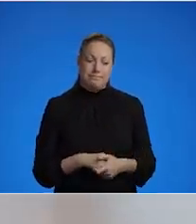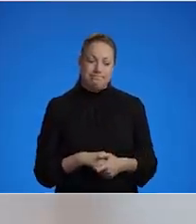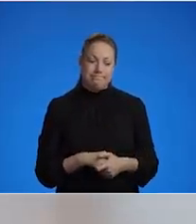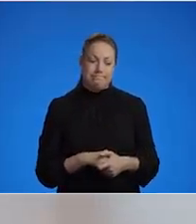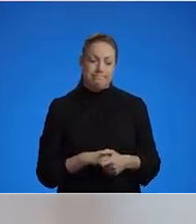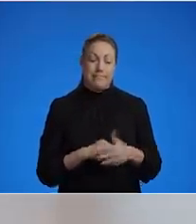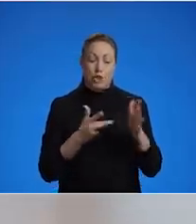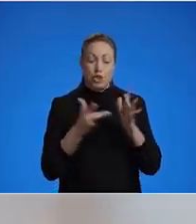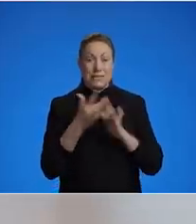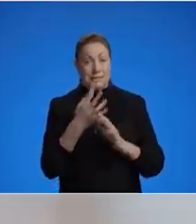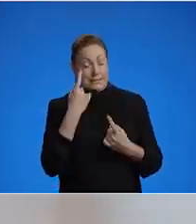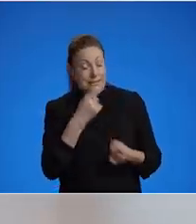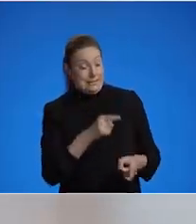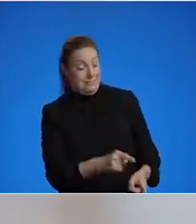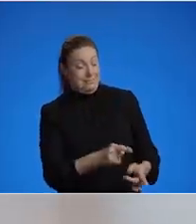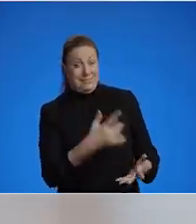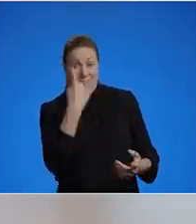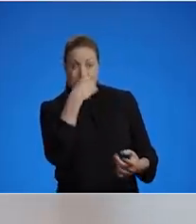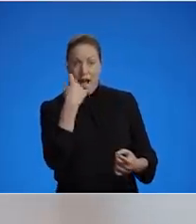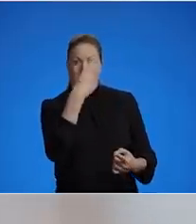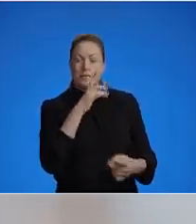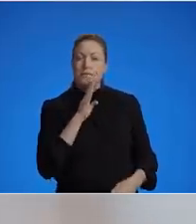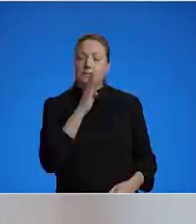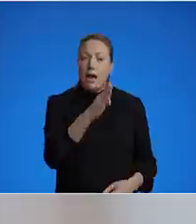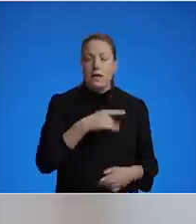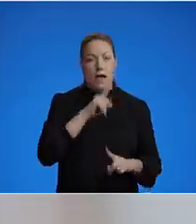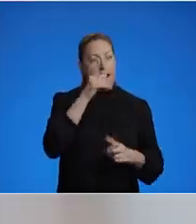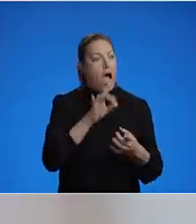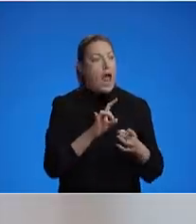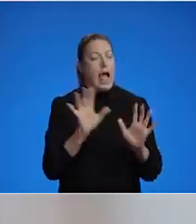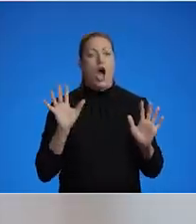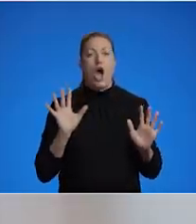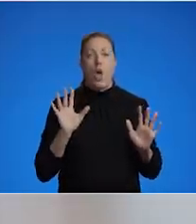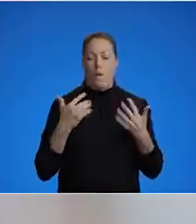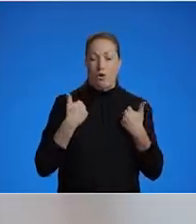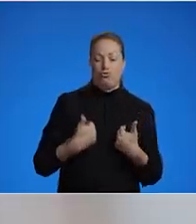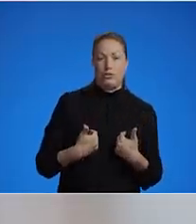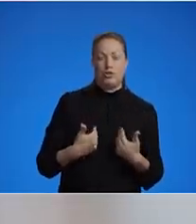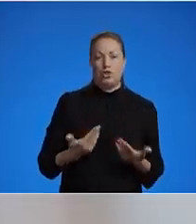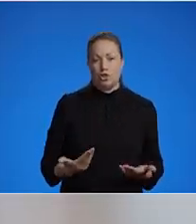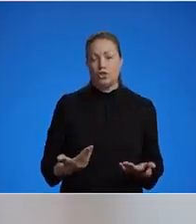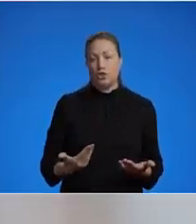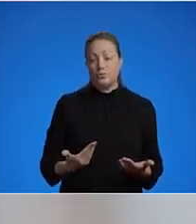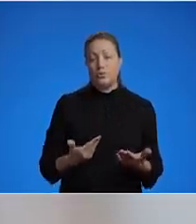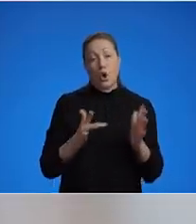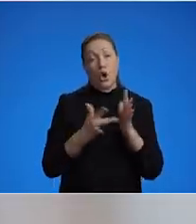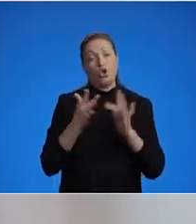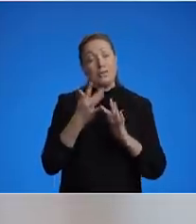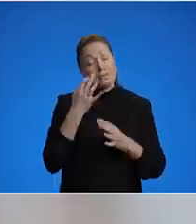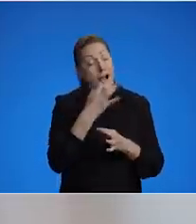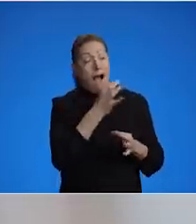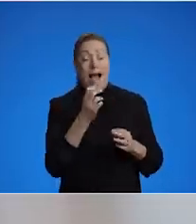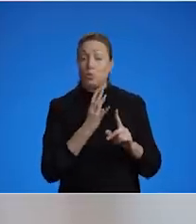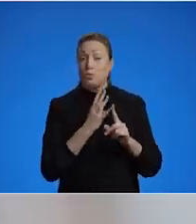He turns around then Because the man is sad And cannot let go of his wealth. And Jesus has that